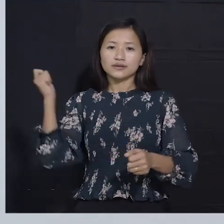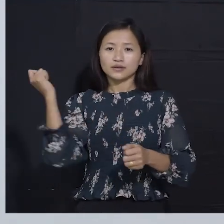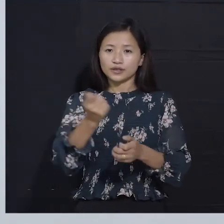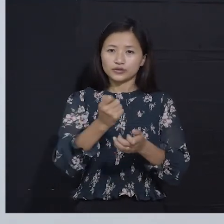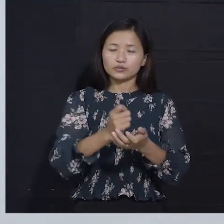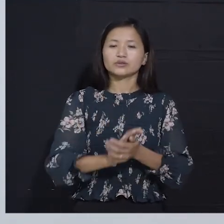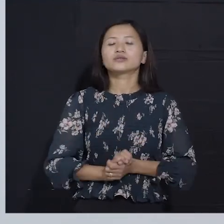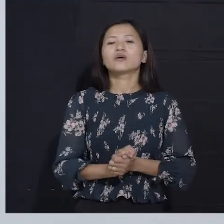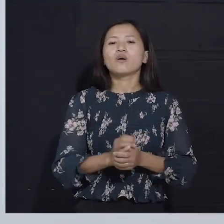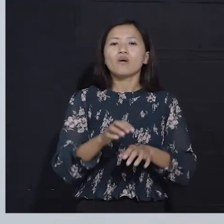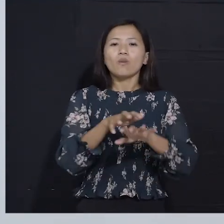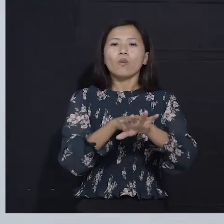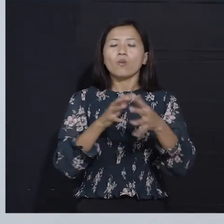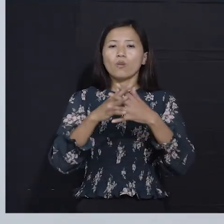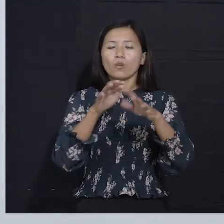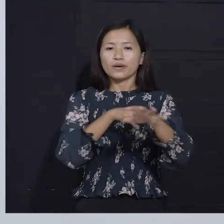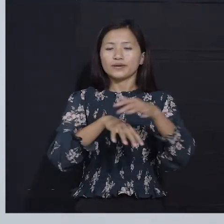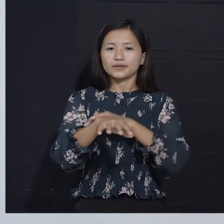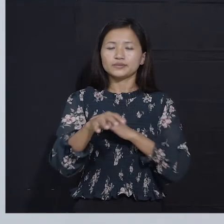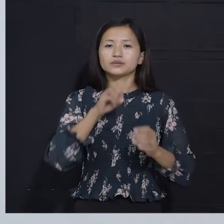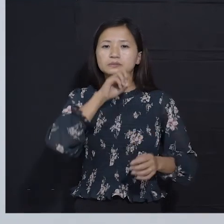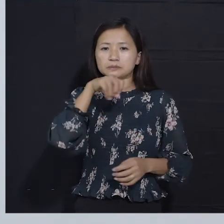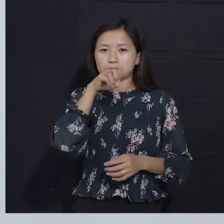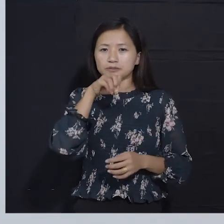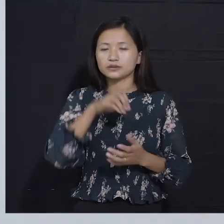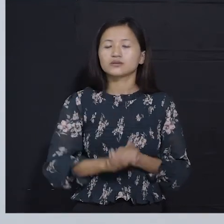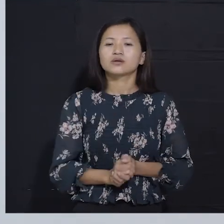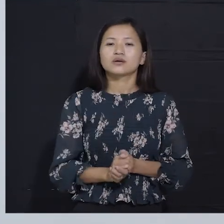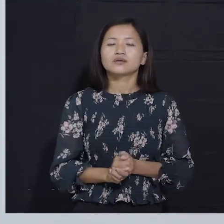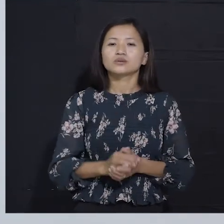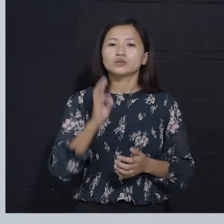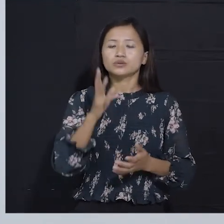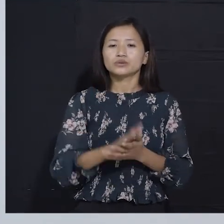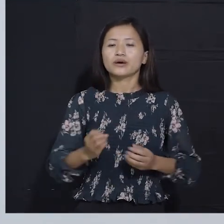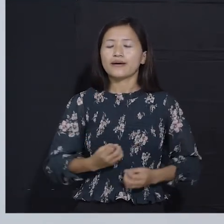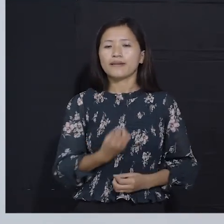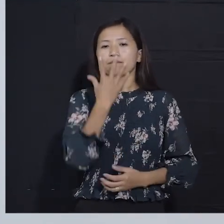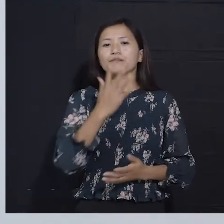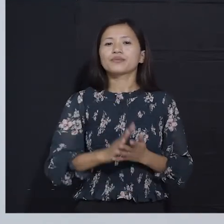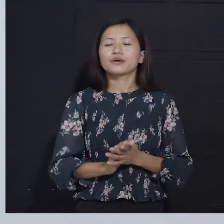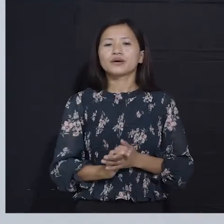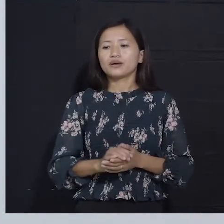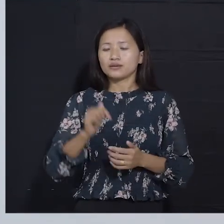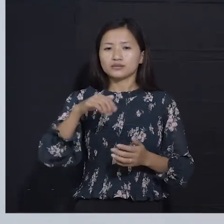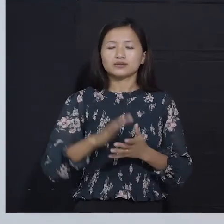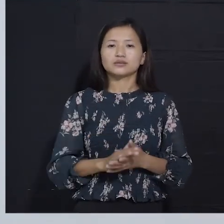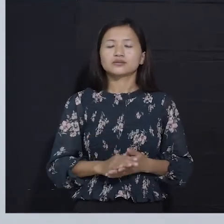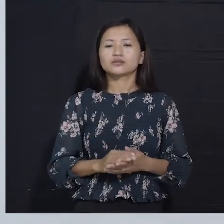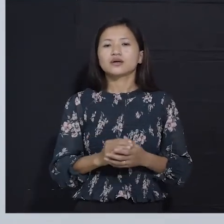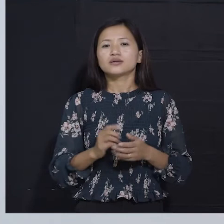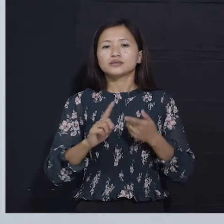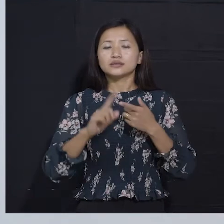this knife and he killed it. And so it would be a very happy moment for him. He felt elated,